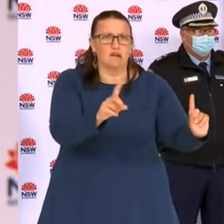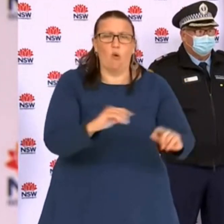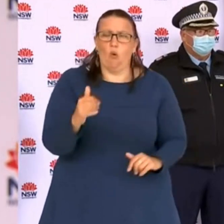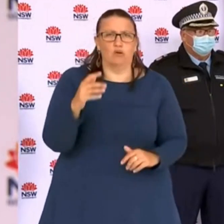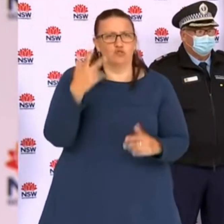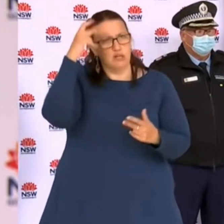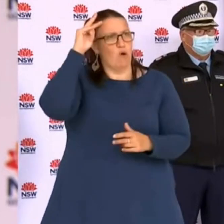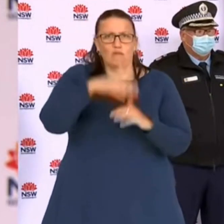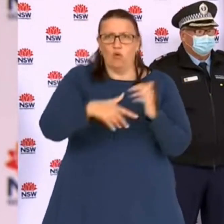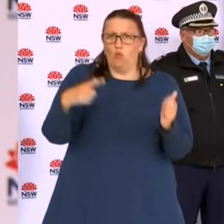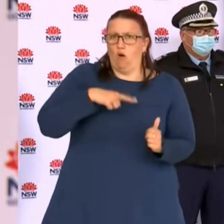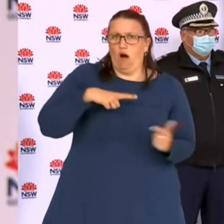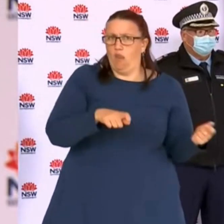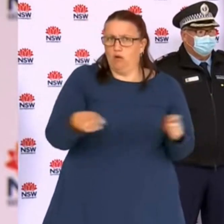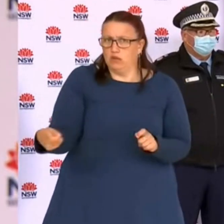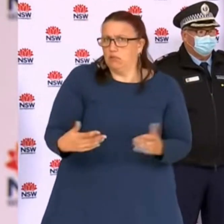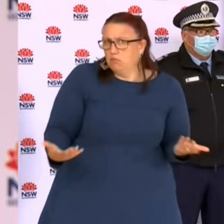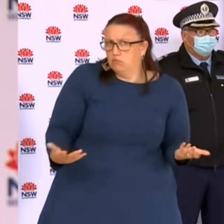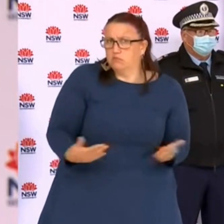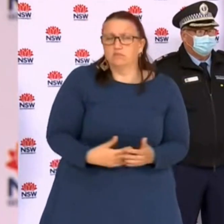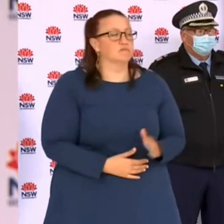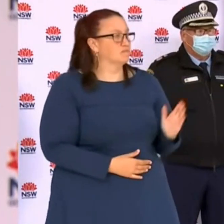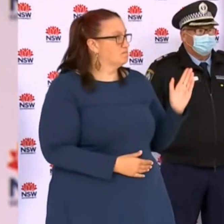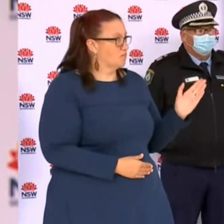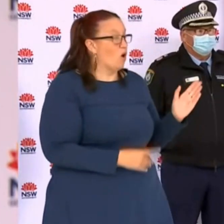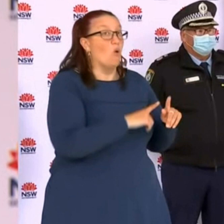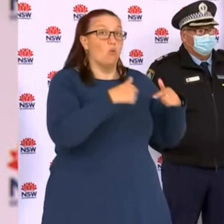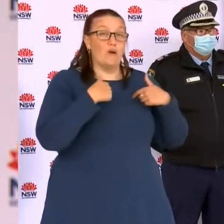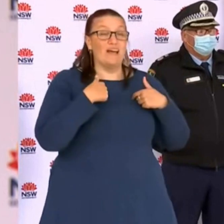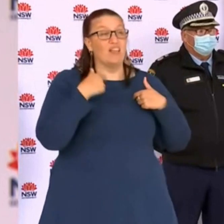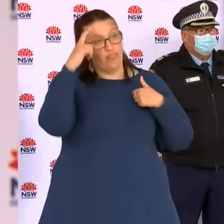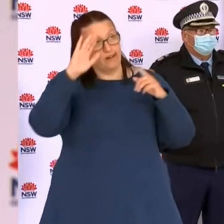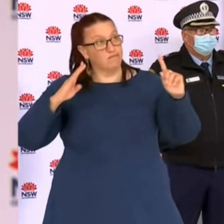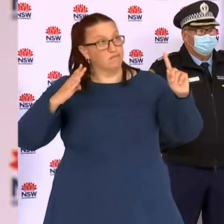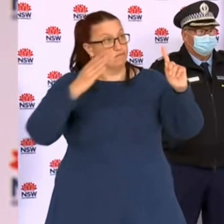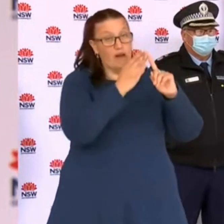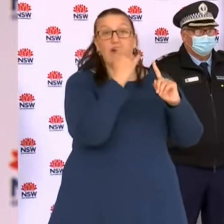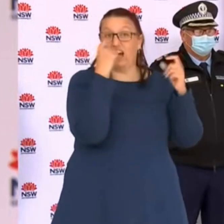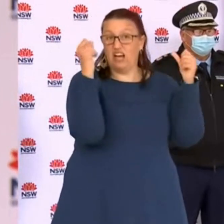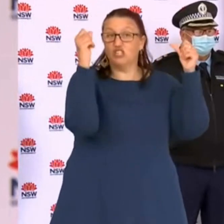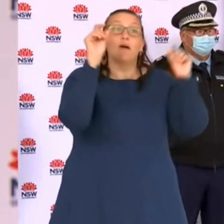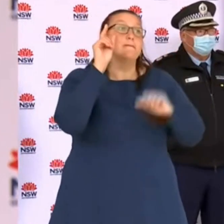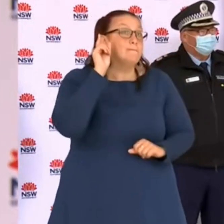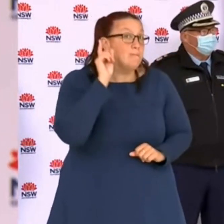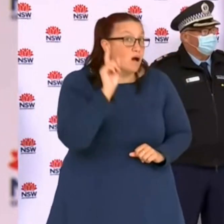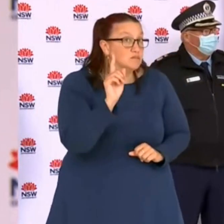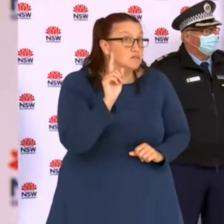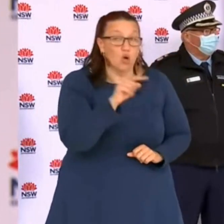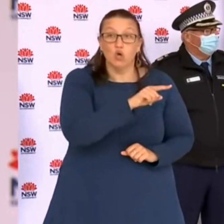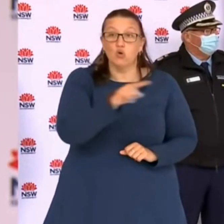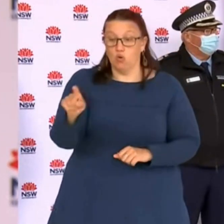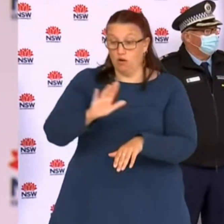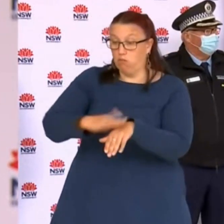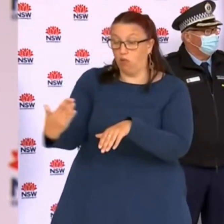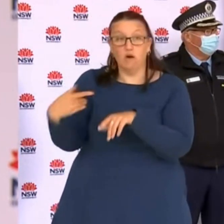us it's achievable. If it wasn't achievable, we wouldn't have provided those details to the community. But that's assuming everybody does the right thing, and that's assuming